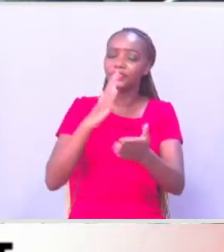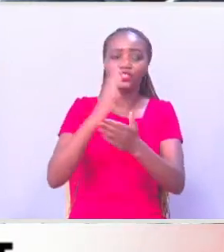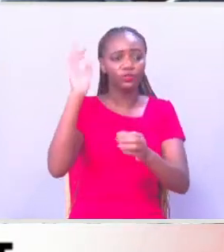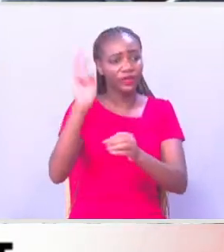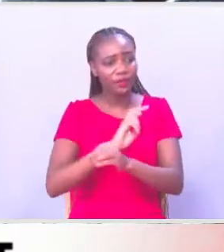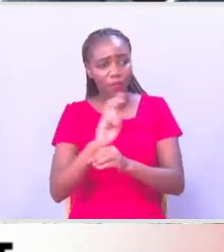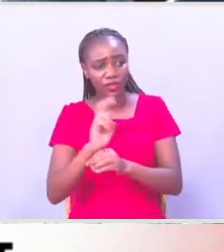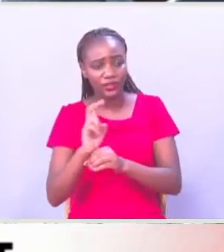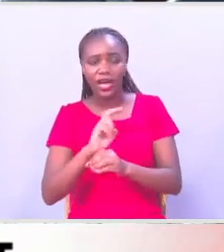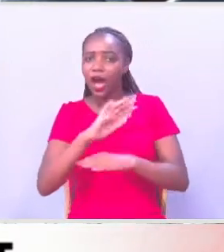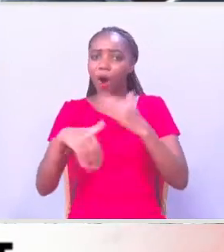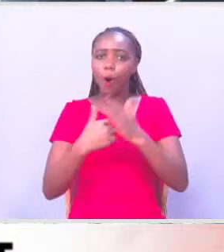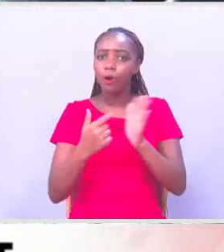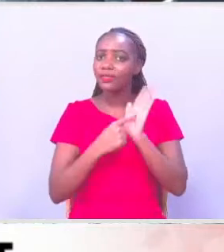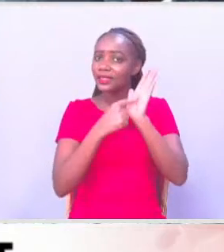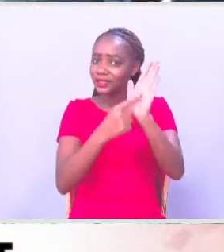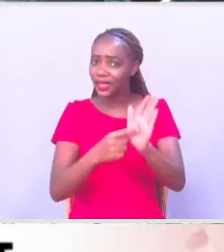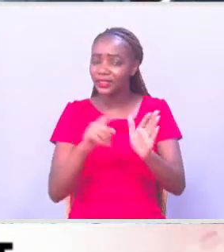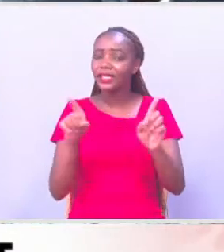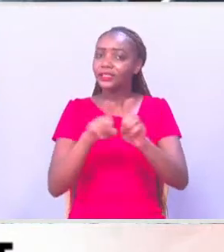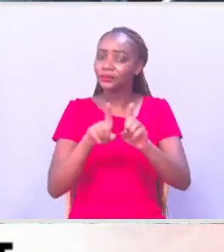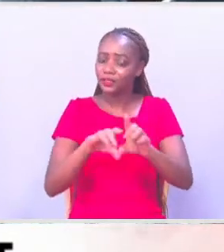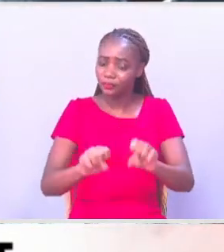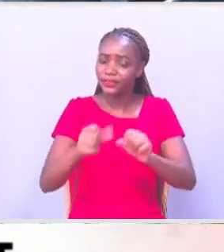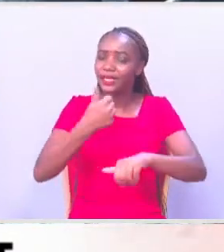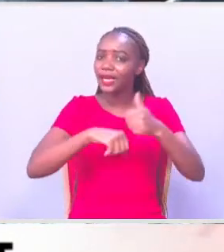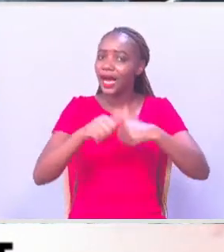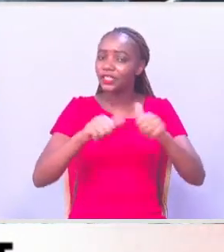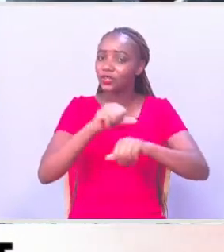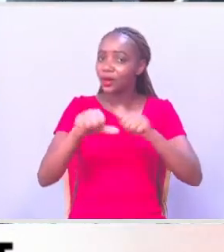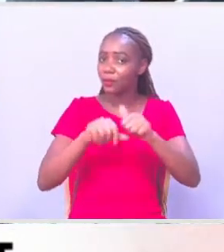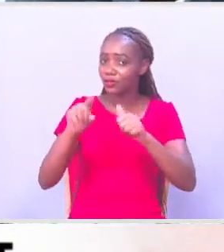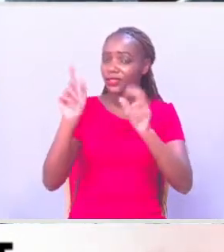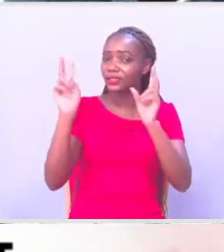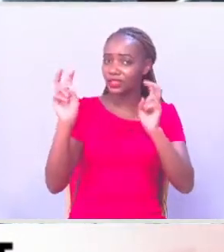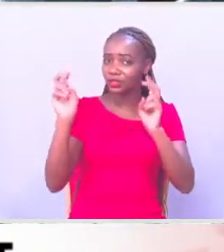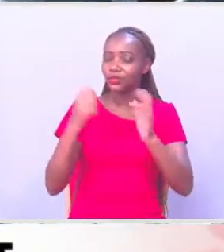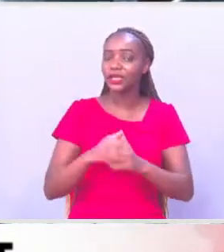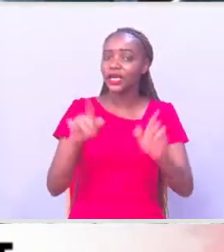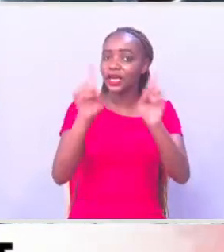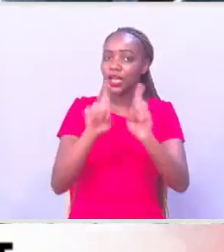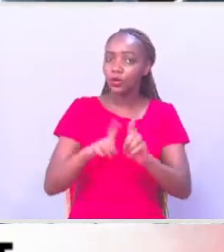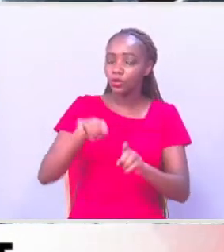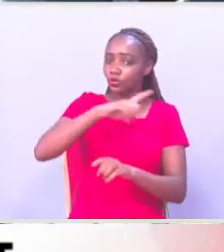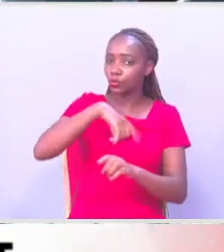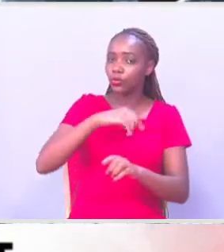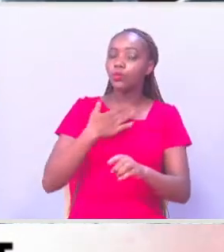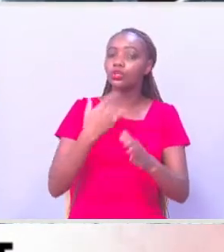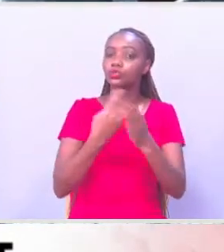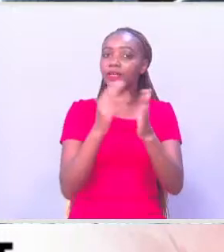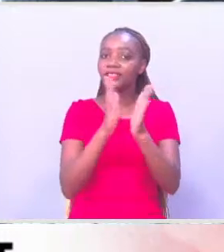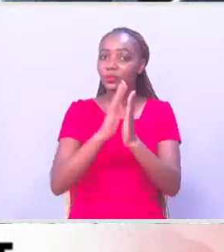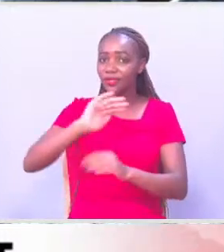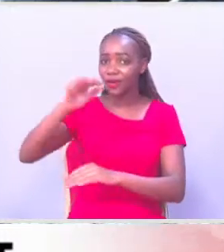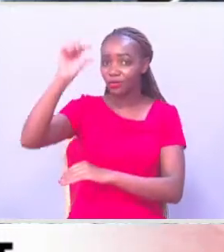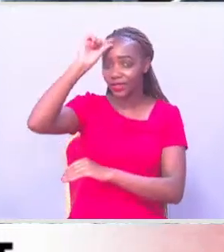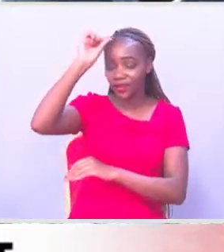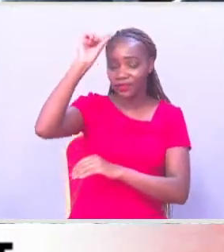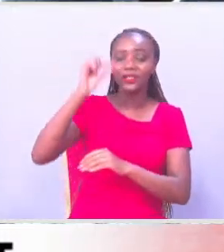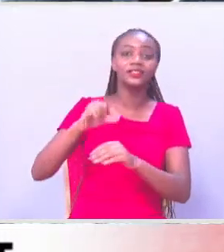signs and take immediate action on such incidents. We have also partnered with the county government